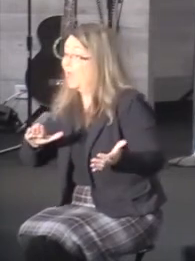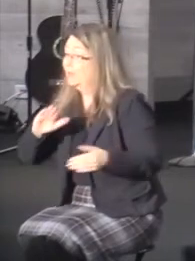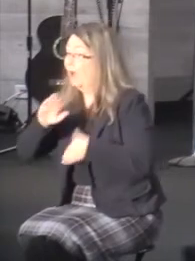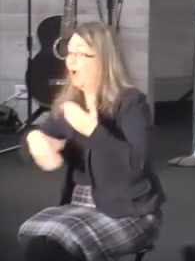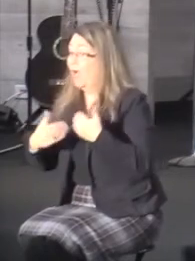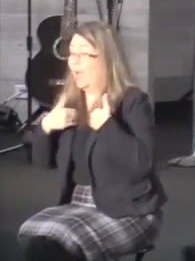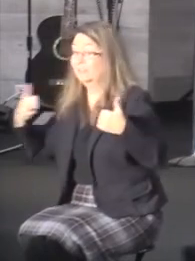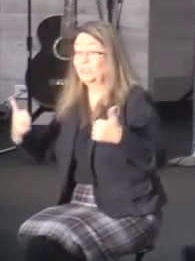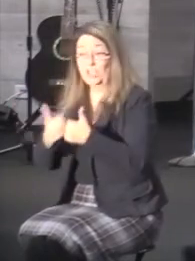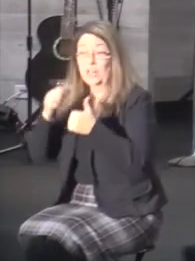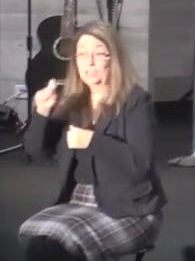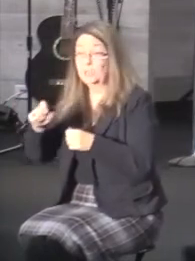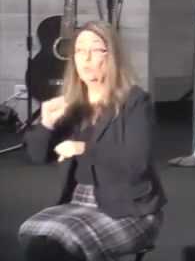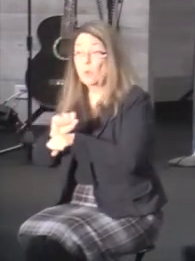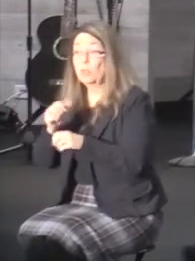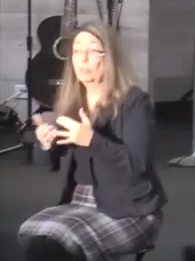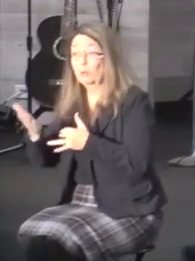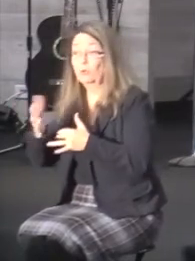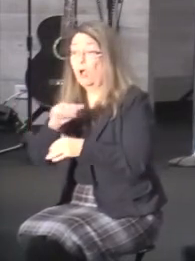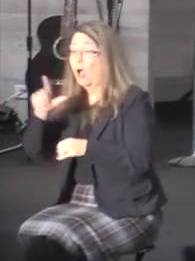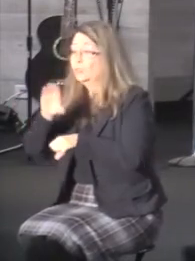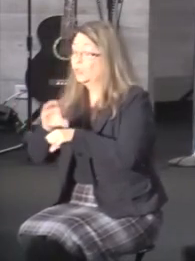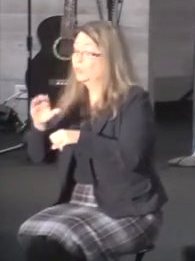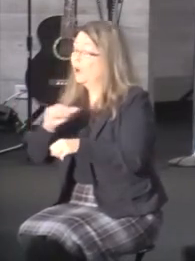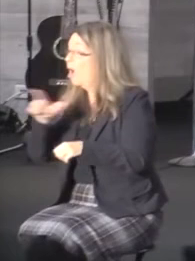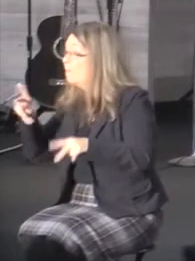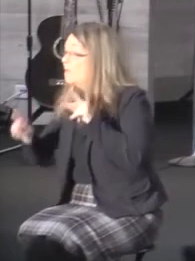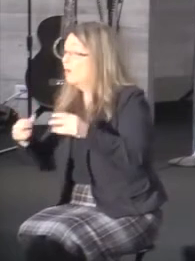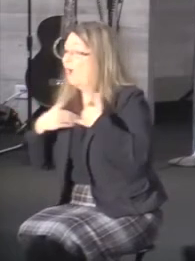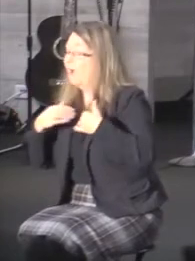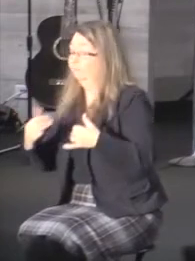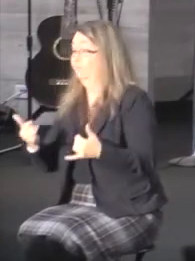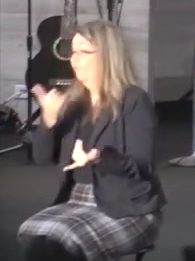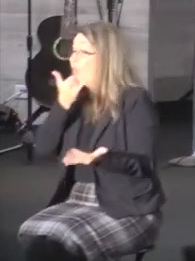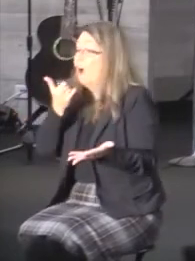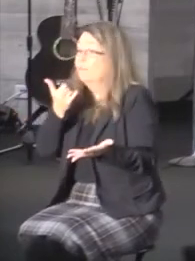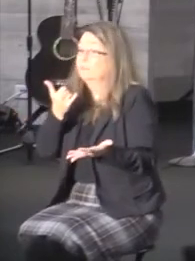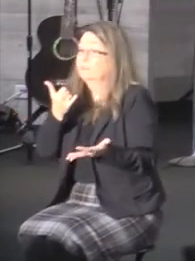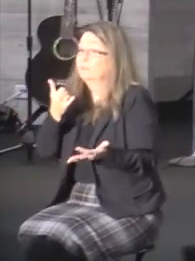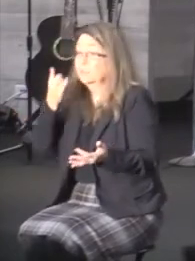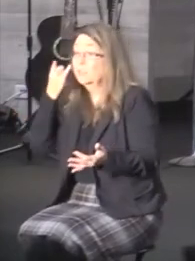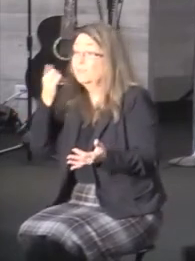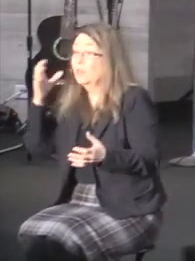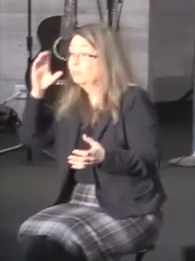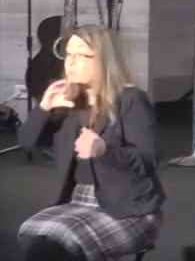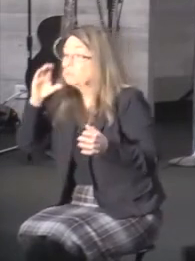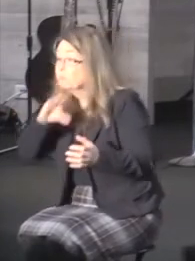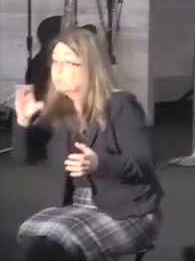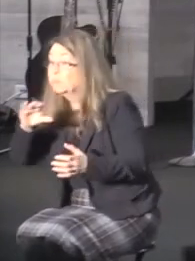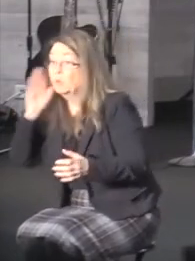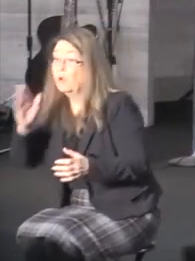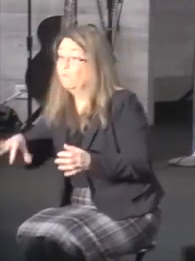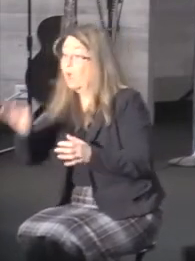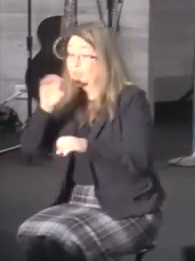that we need to work through. All churches have flaws. All people have flaws. Eventually, if you look hard enough, you're going to find a church that has something that